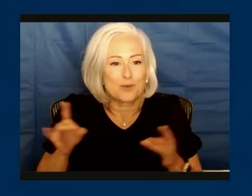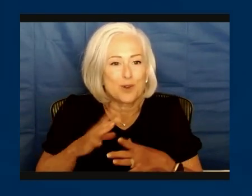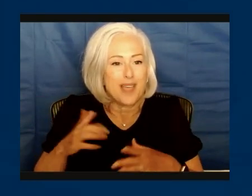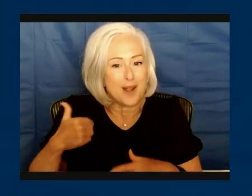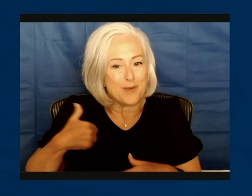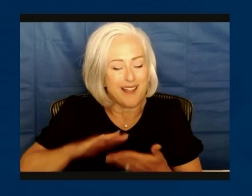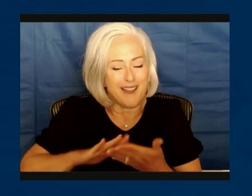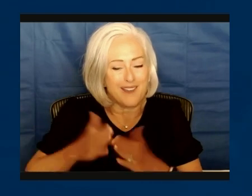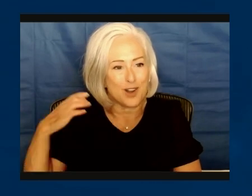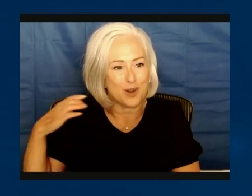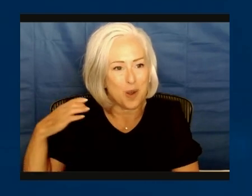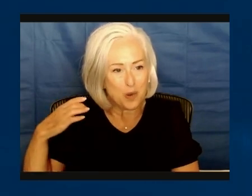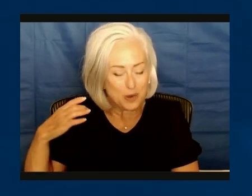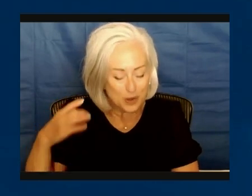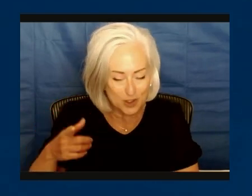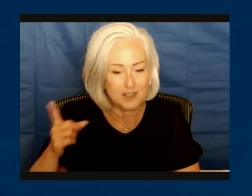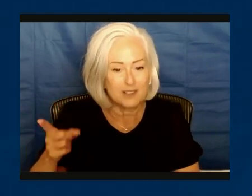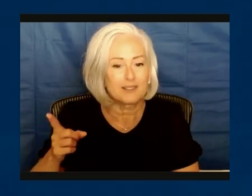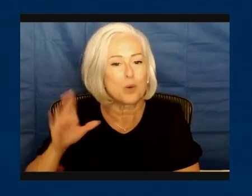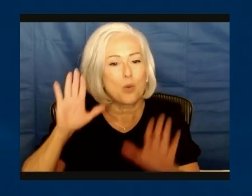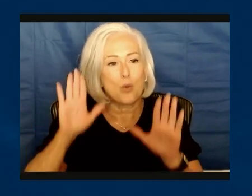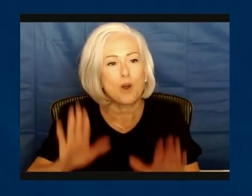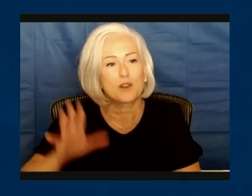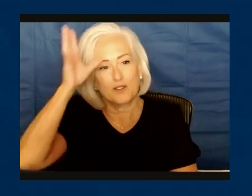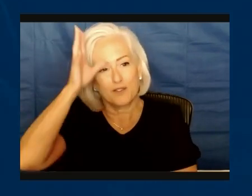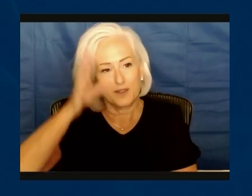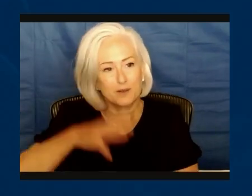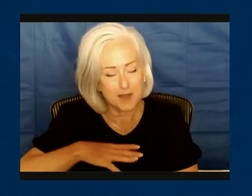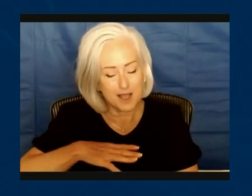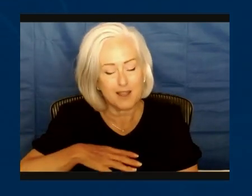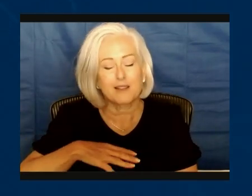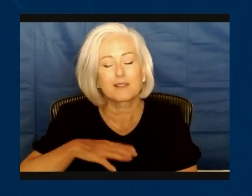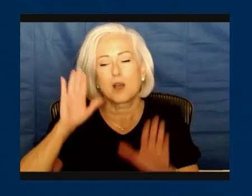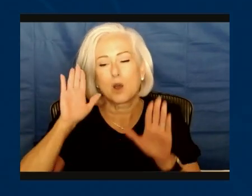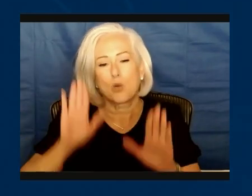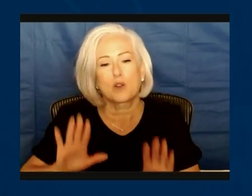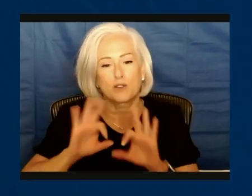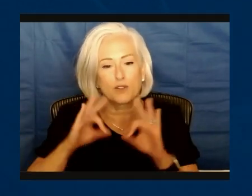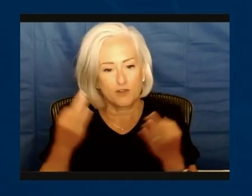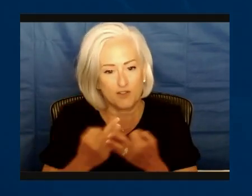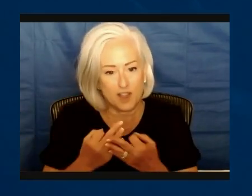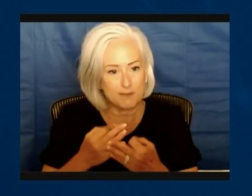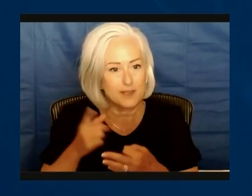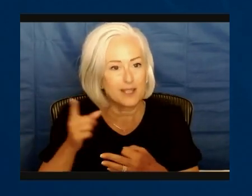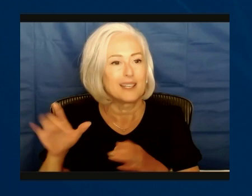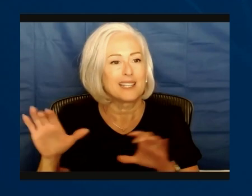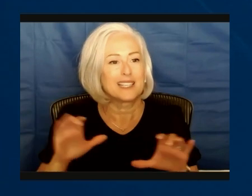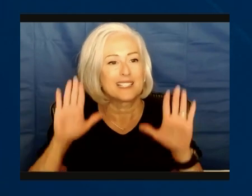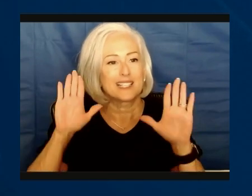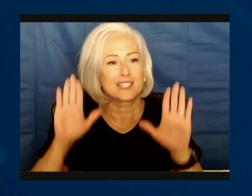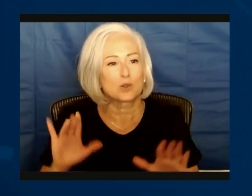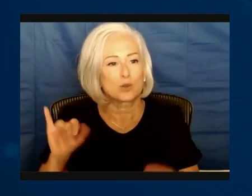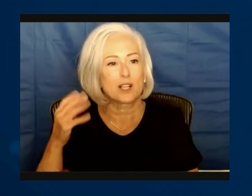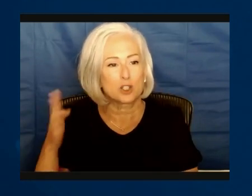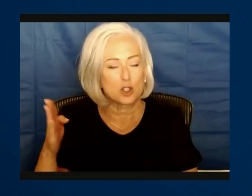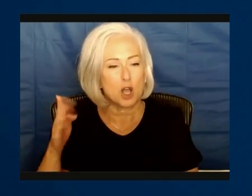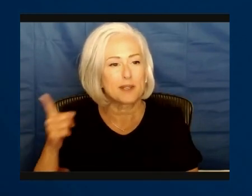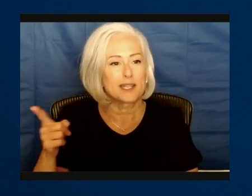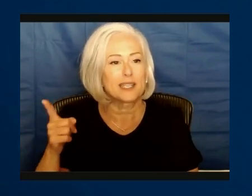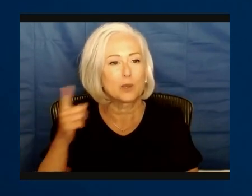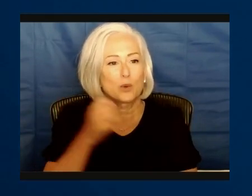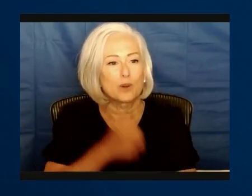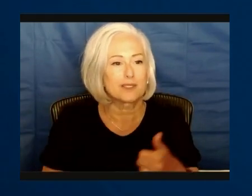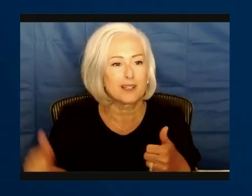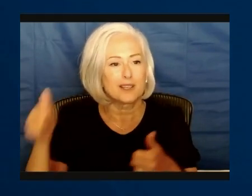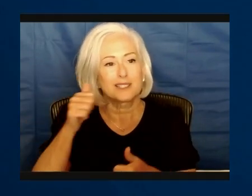This is a wonderful human being and a wonderful family. He did a great job. He was also the Senior Vice President at St.